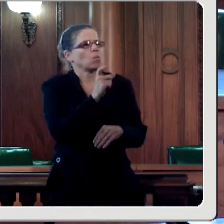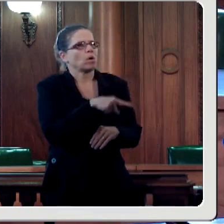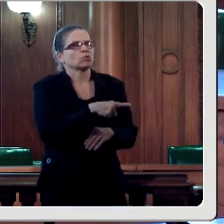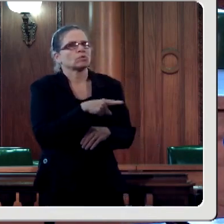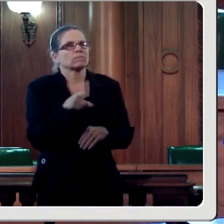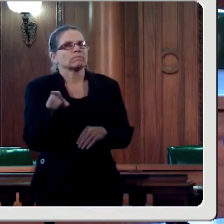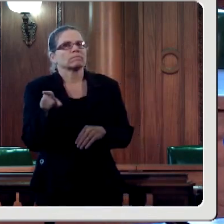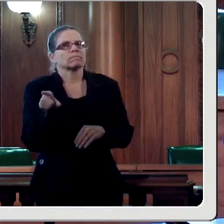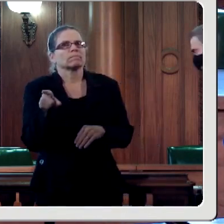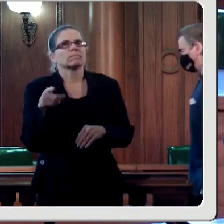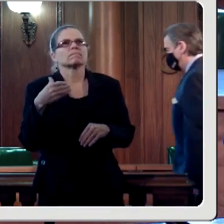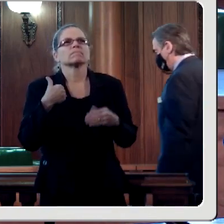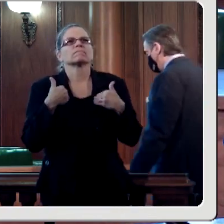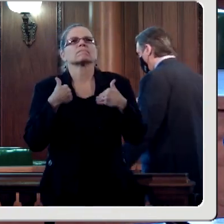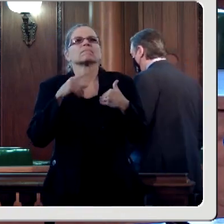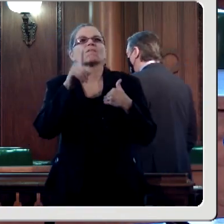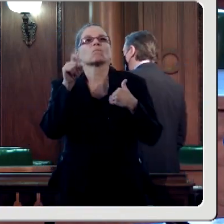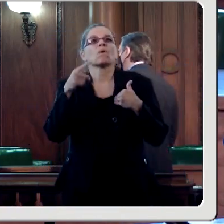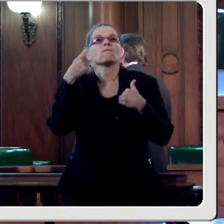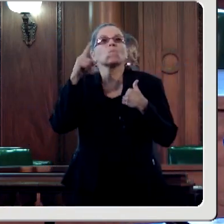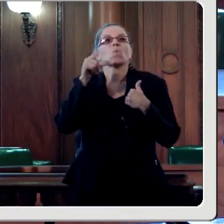Sheehan. Director Sheehan, please.